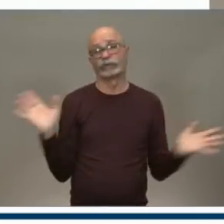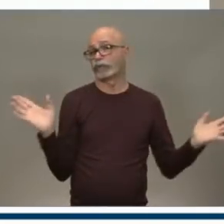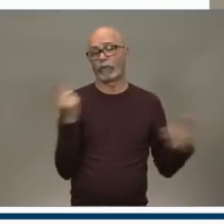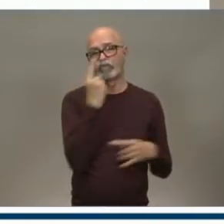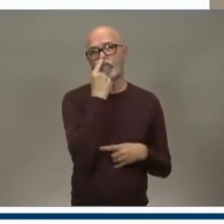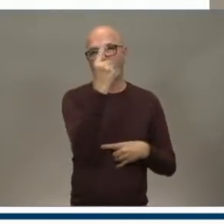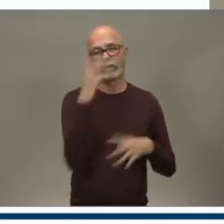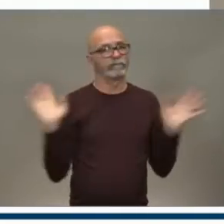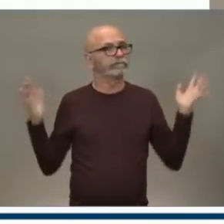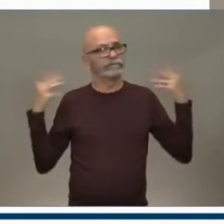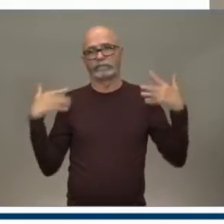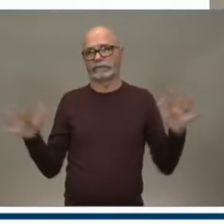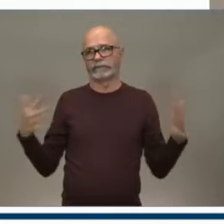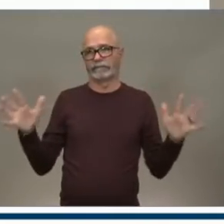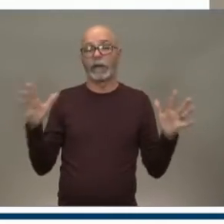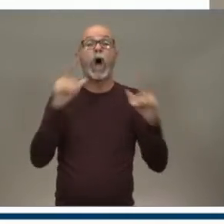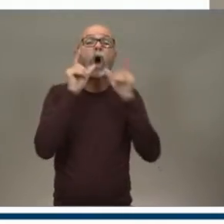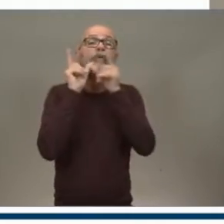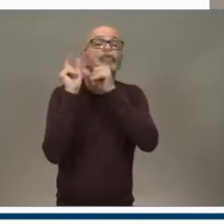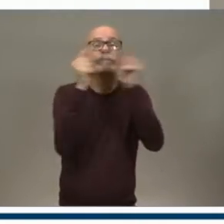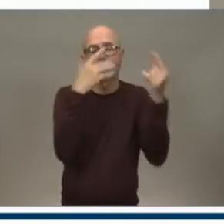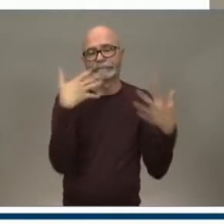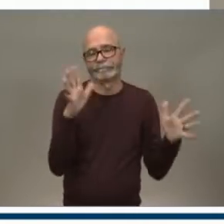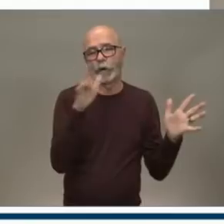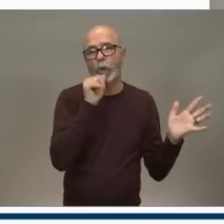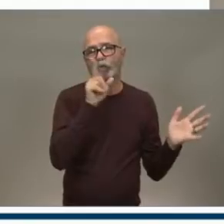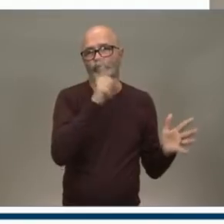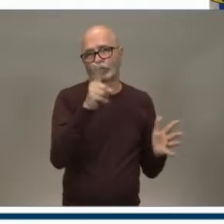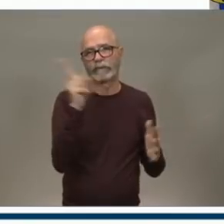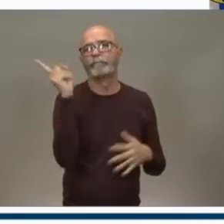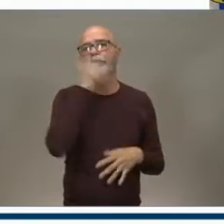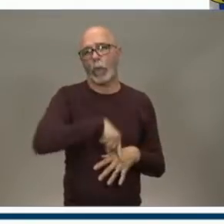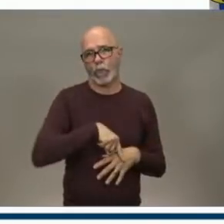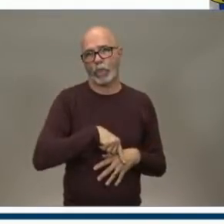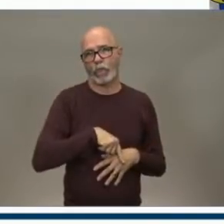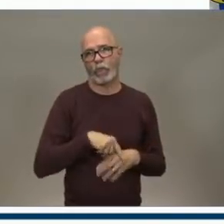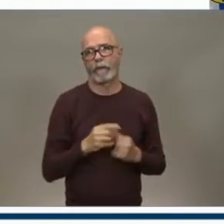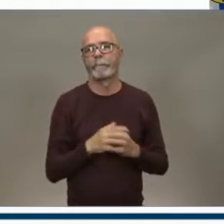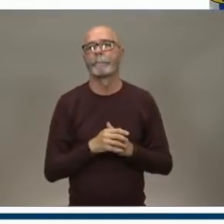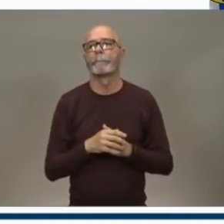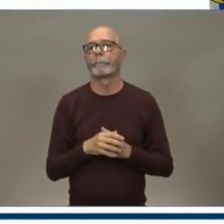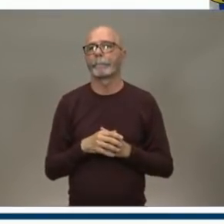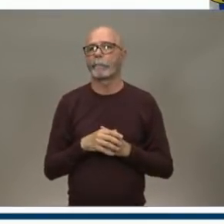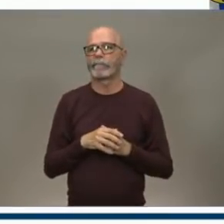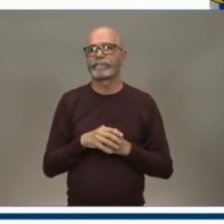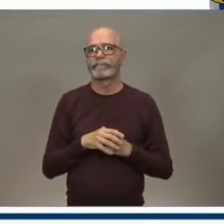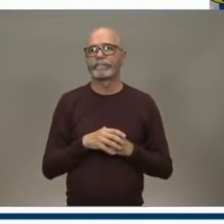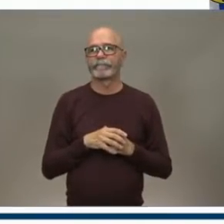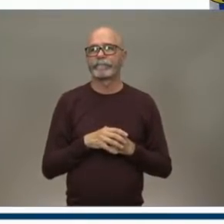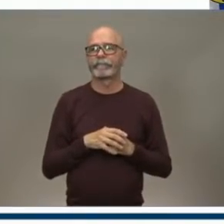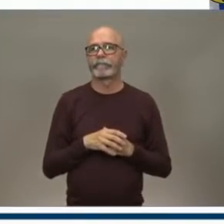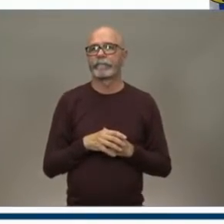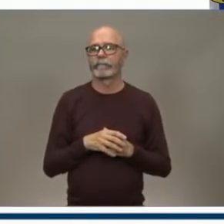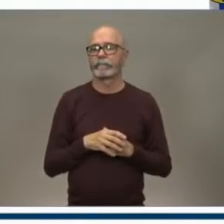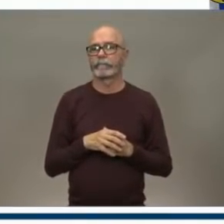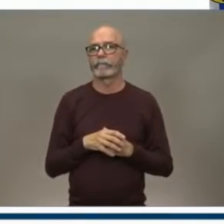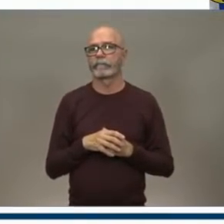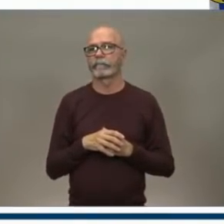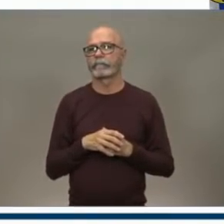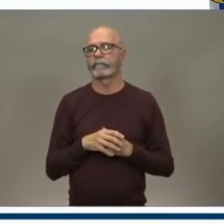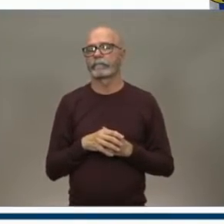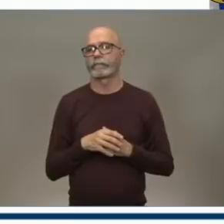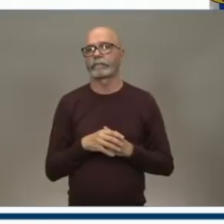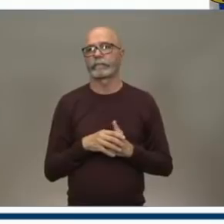unvalidated rumors. Natasha? I just wanted to see if are